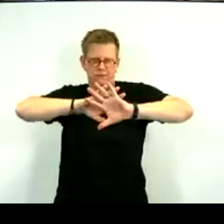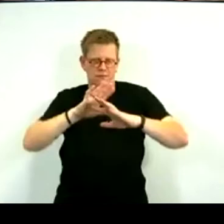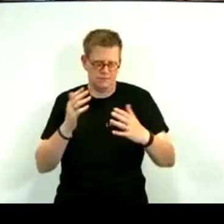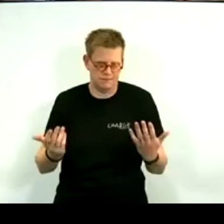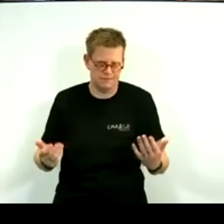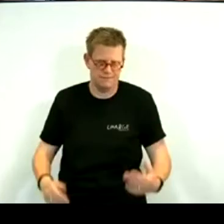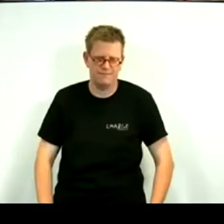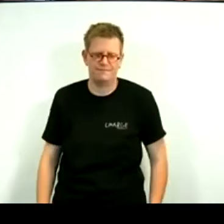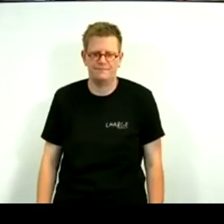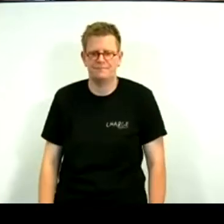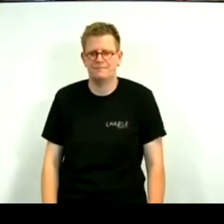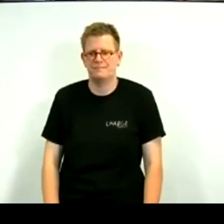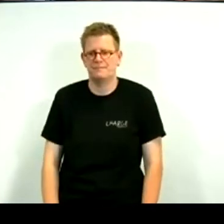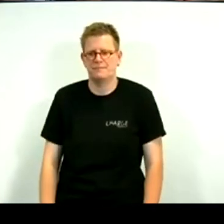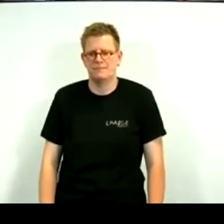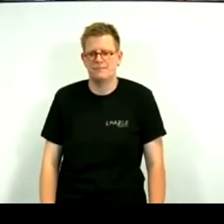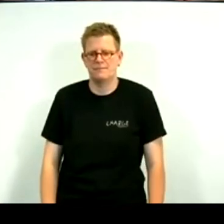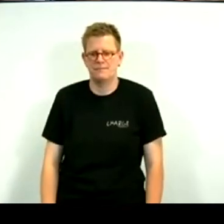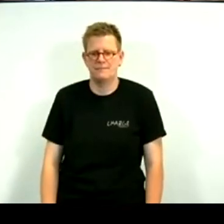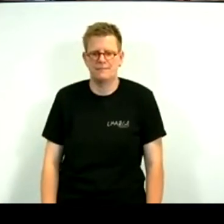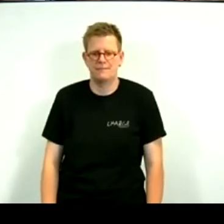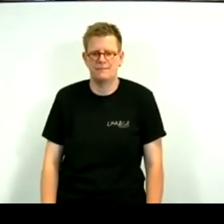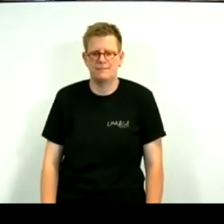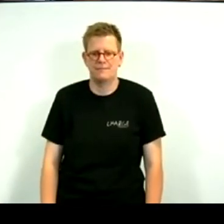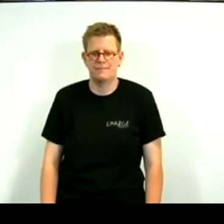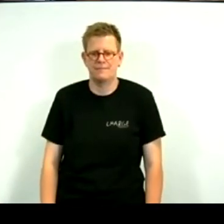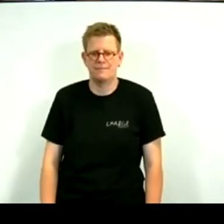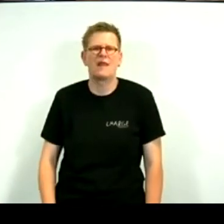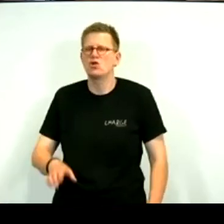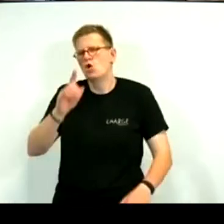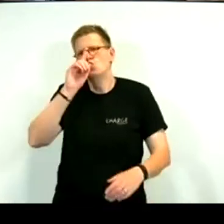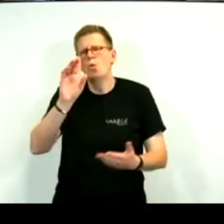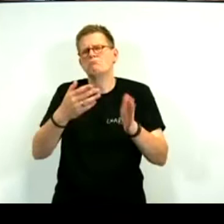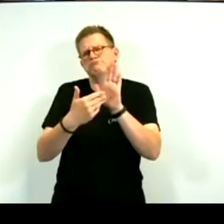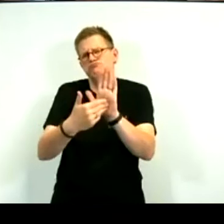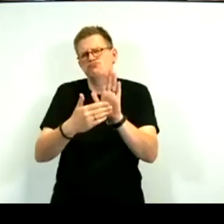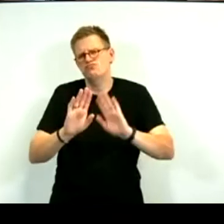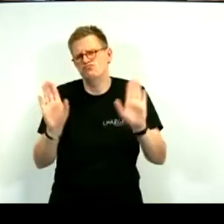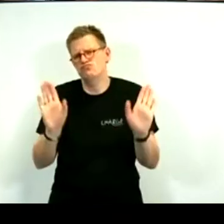visual acuity. That's just to give you a vague idea what I'm talking about.